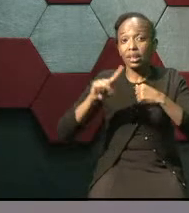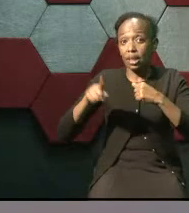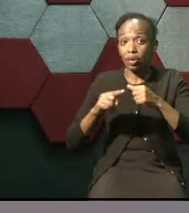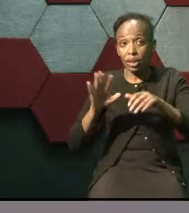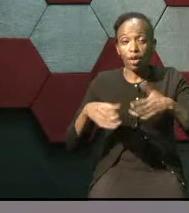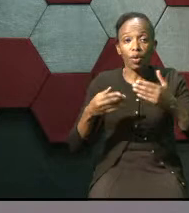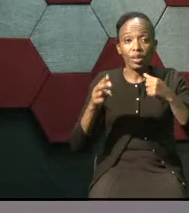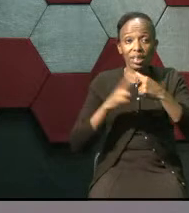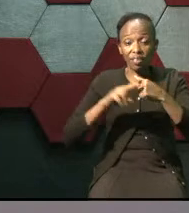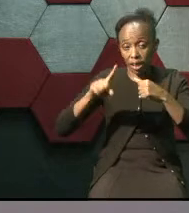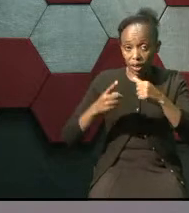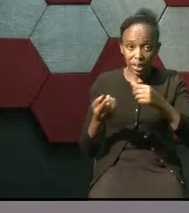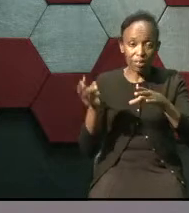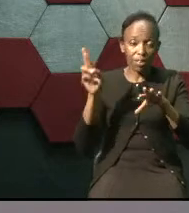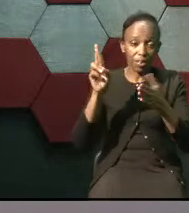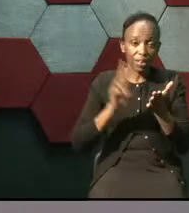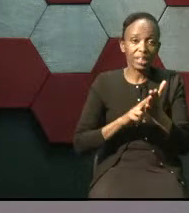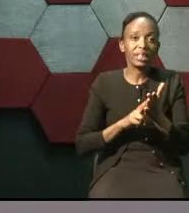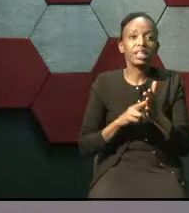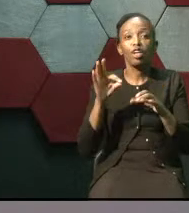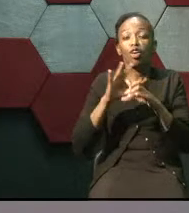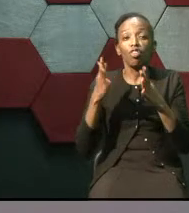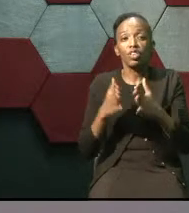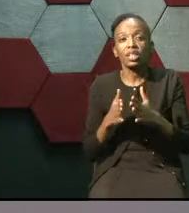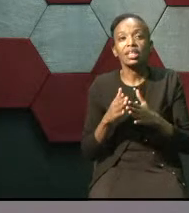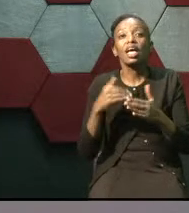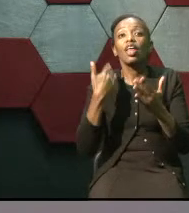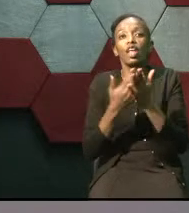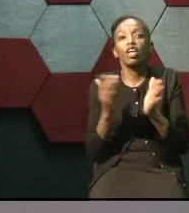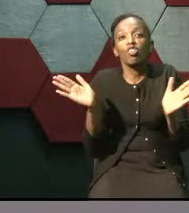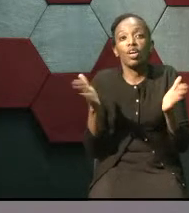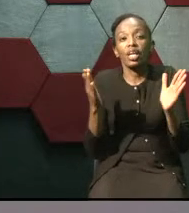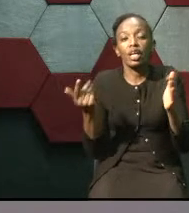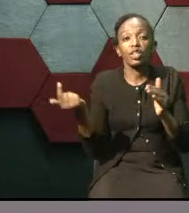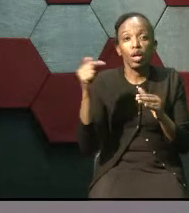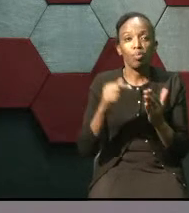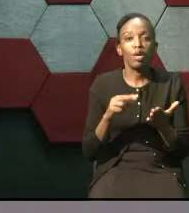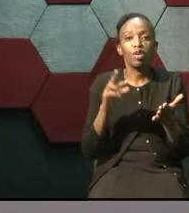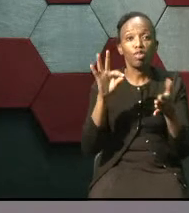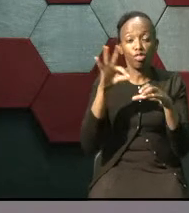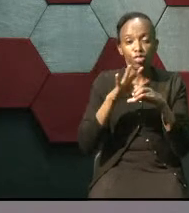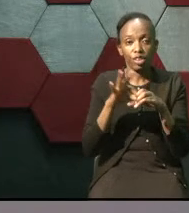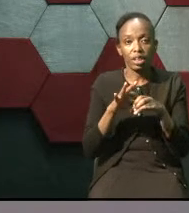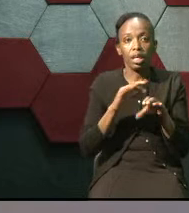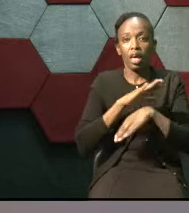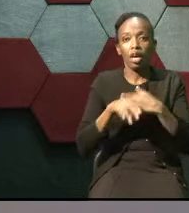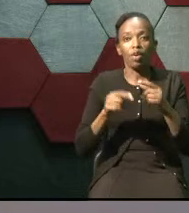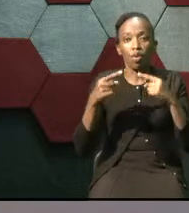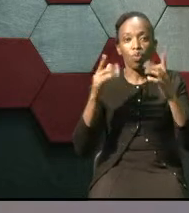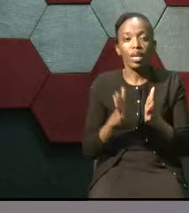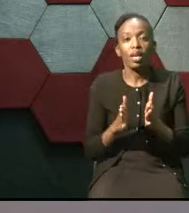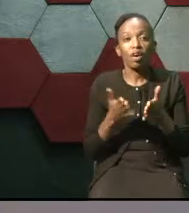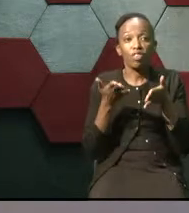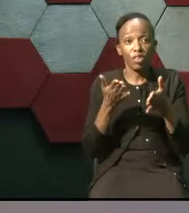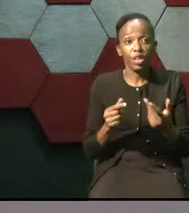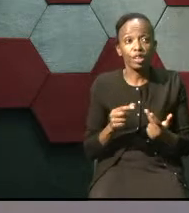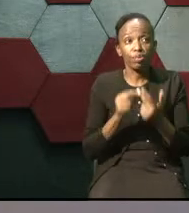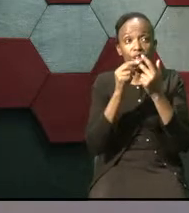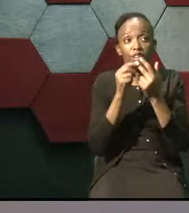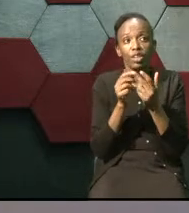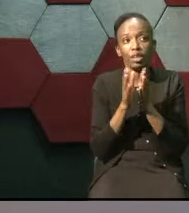So thank you for rallying up everyone to just come and vote for you. And the overall winners, at least for this